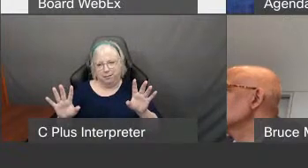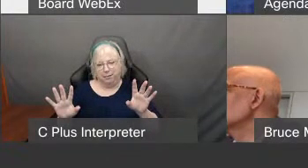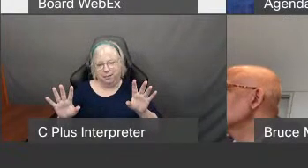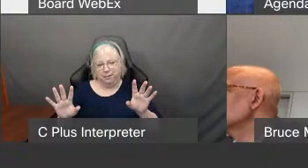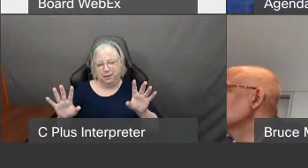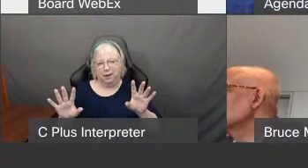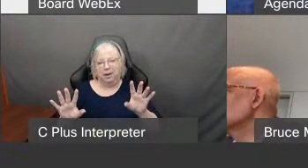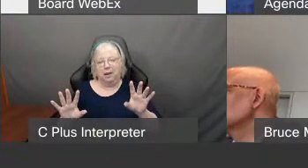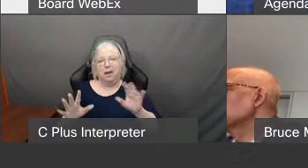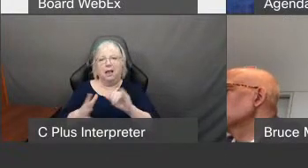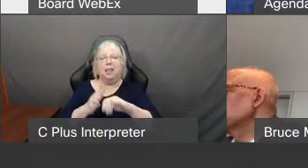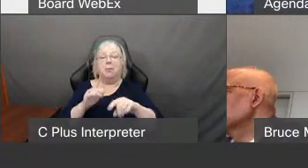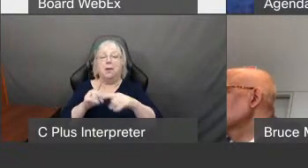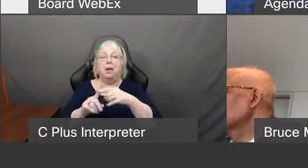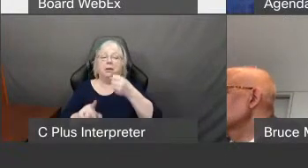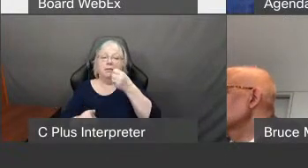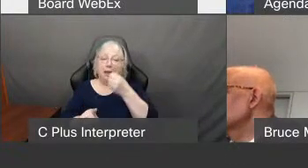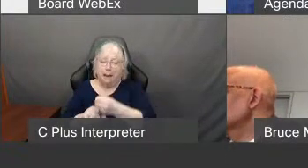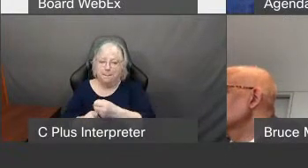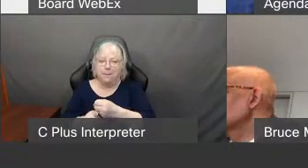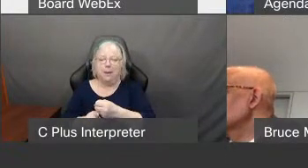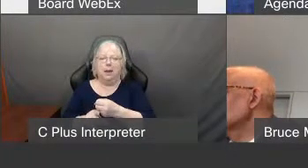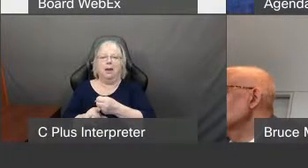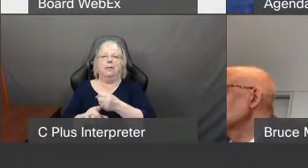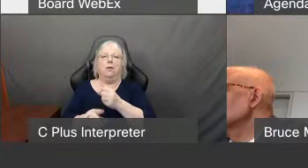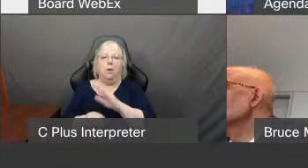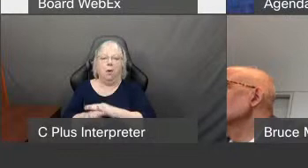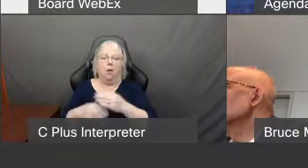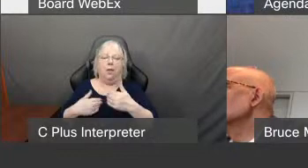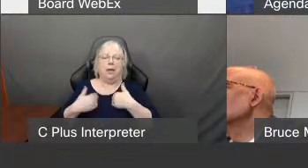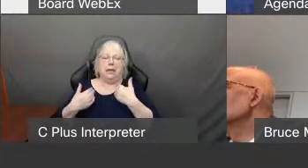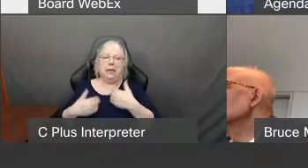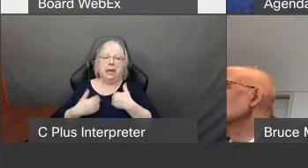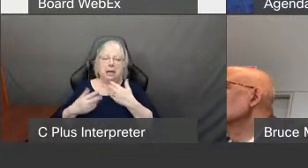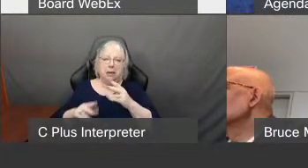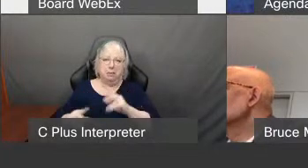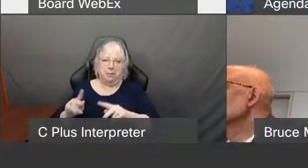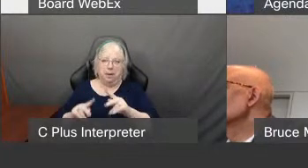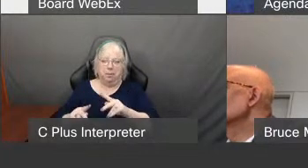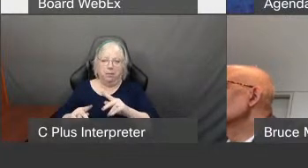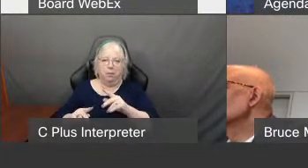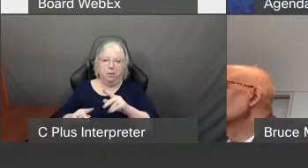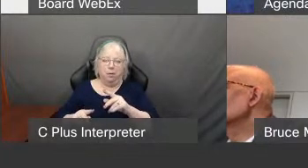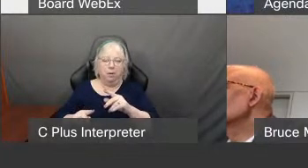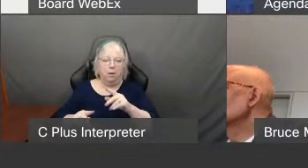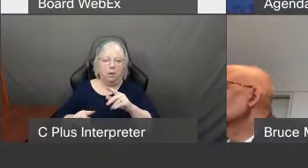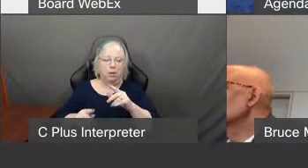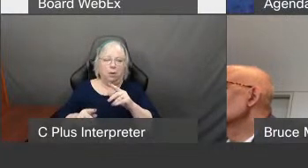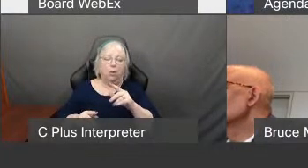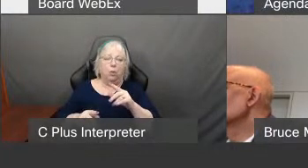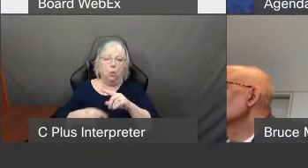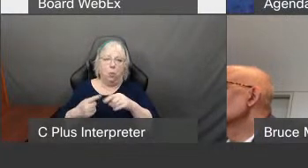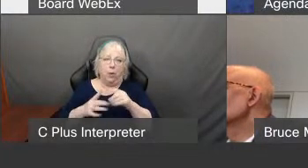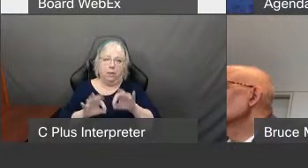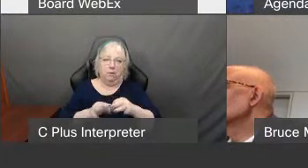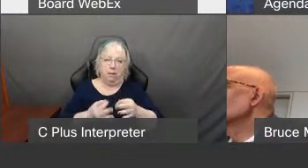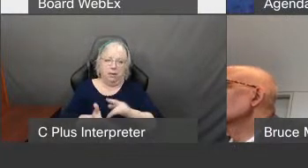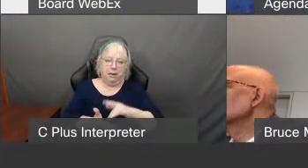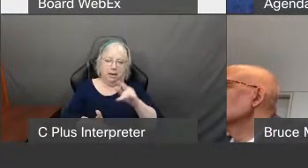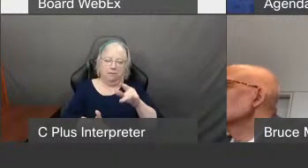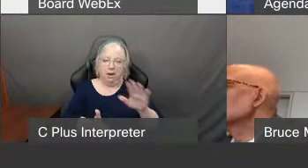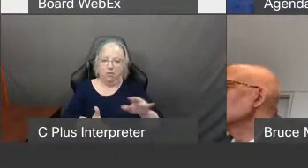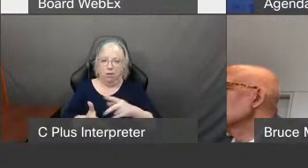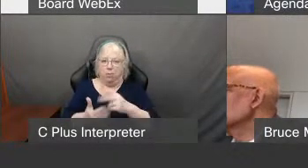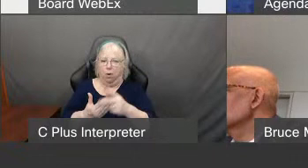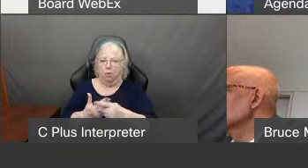the impact, the positive impact on those young people who are able, whose families take advantage of those programs. They have